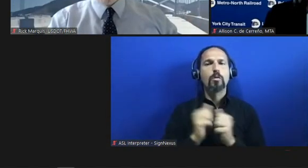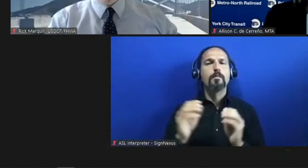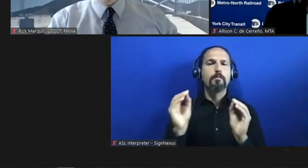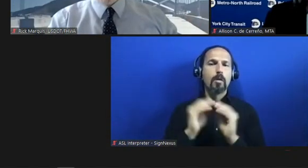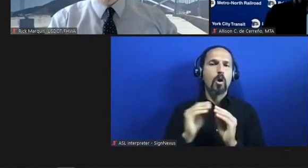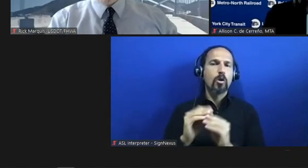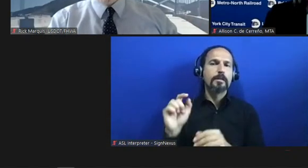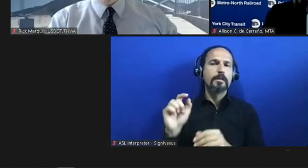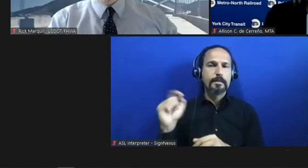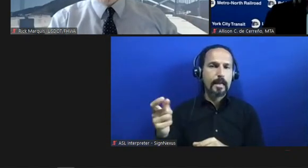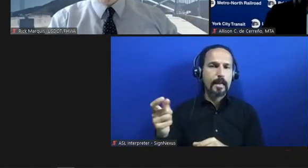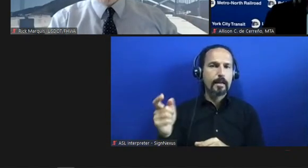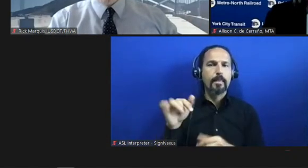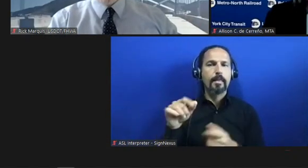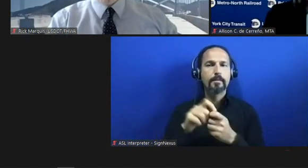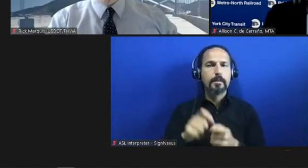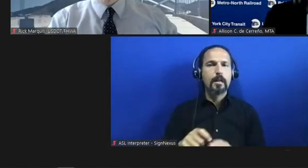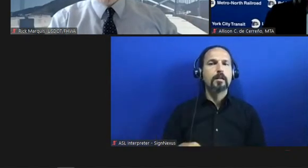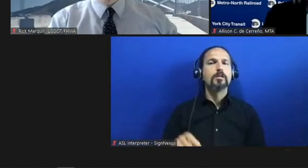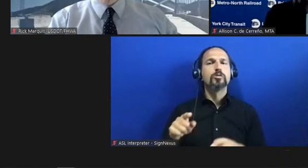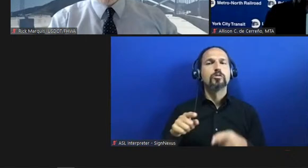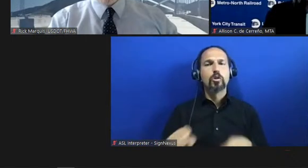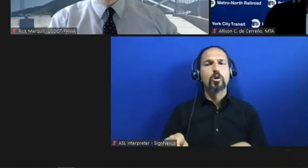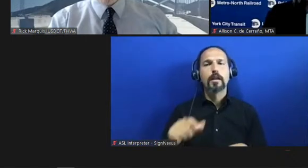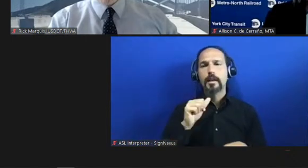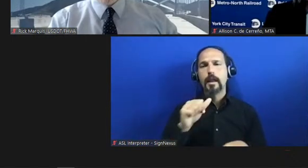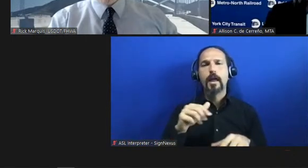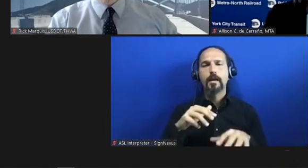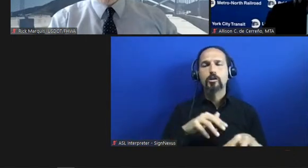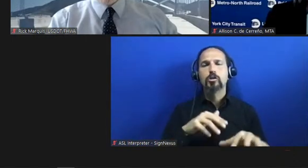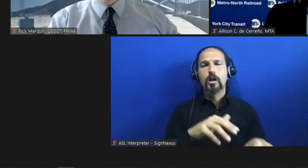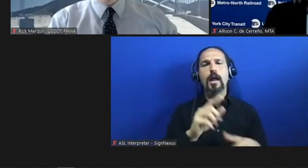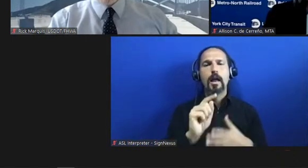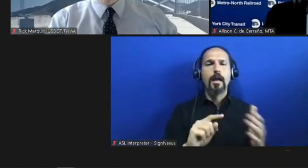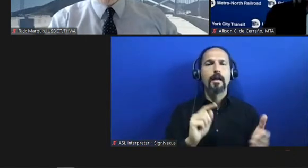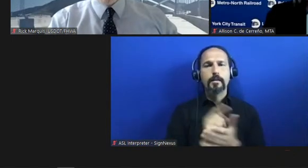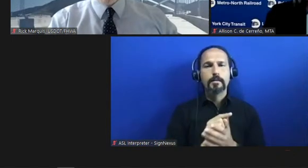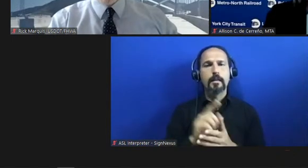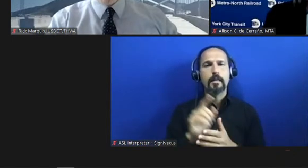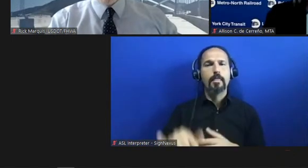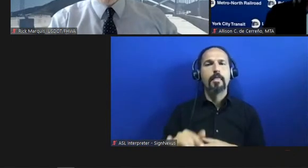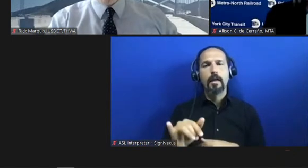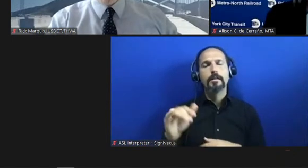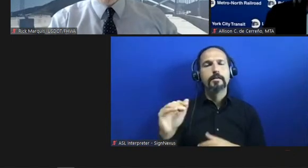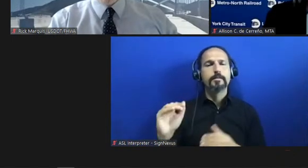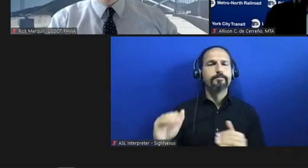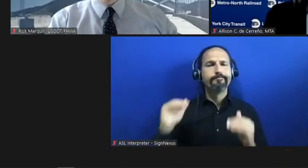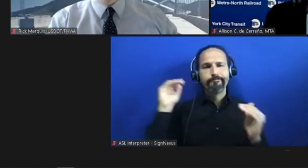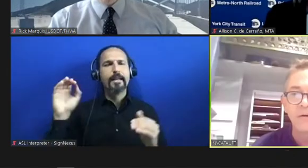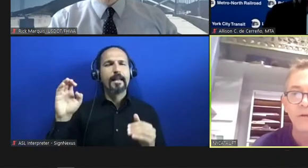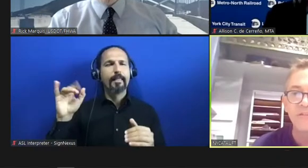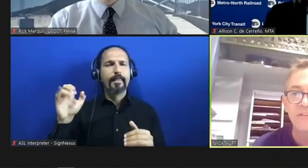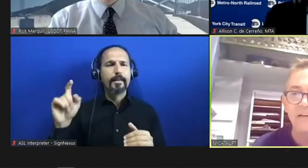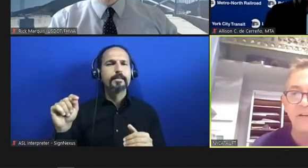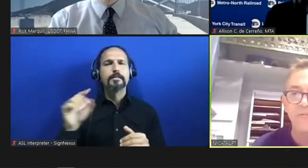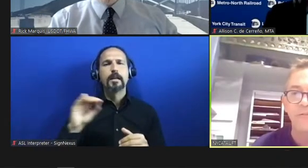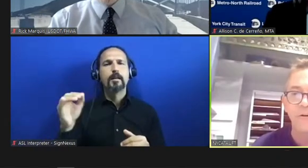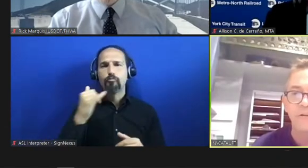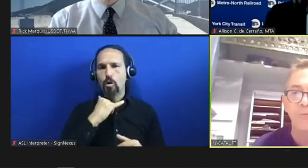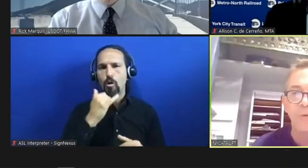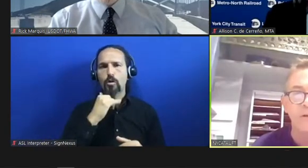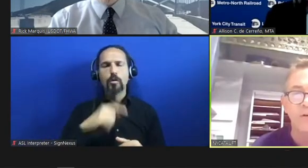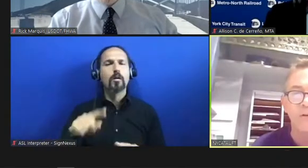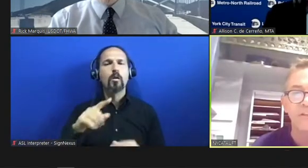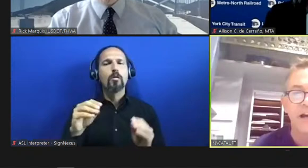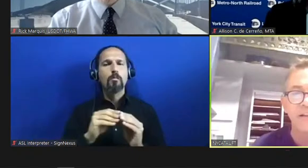space taxation specifically during non-congestion hours and weekends is the latest immoral and just plain wrong we must not create